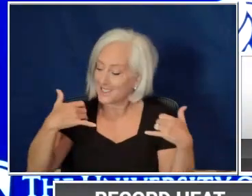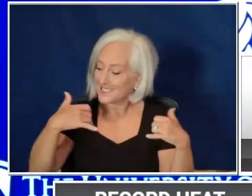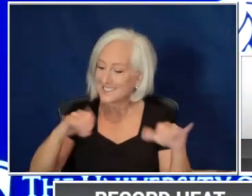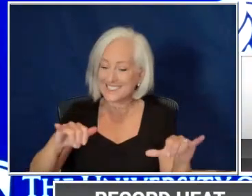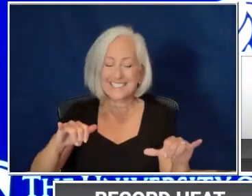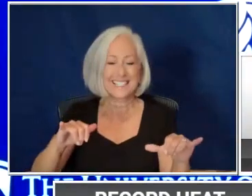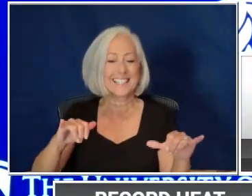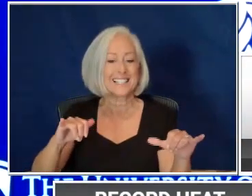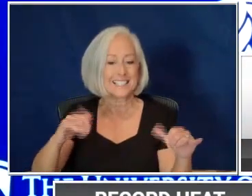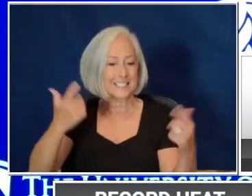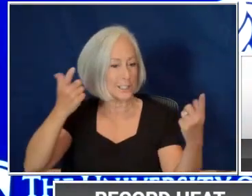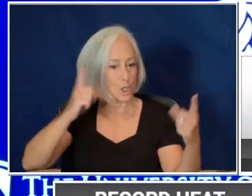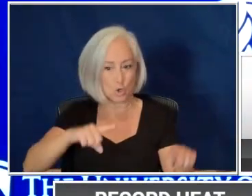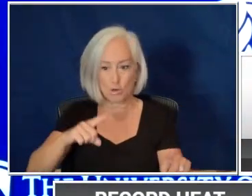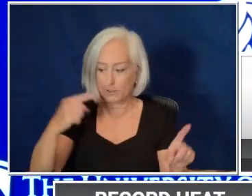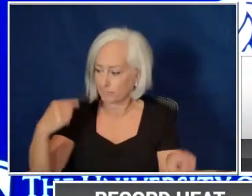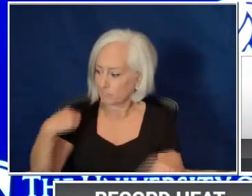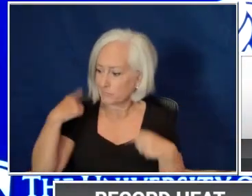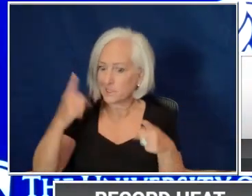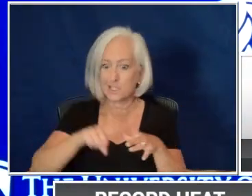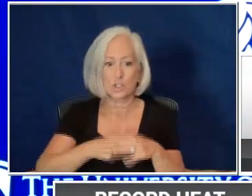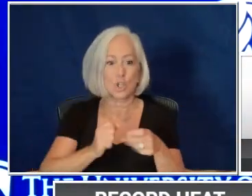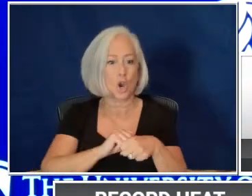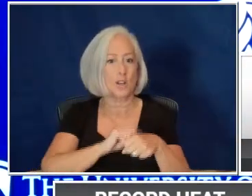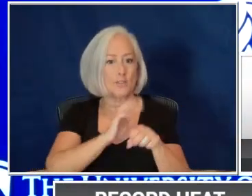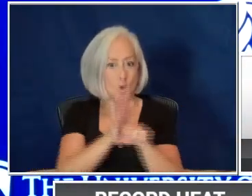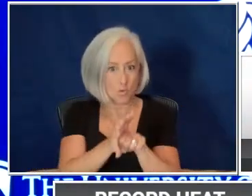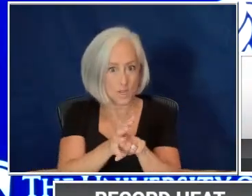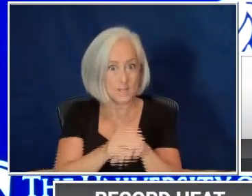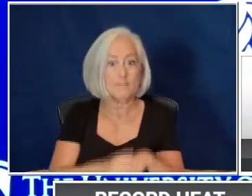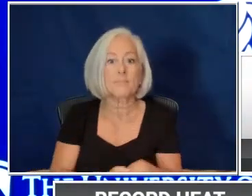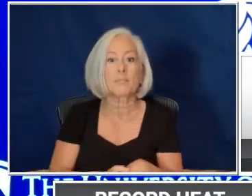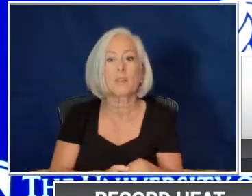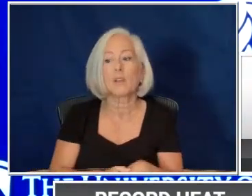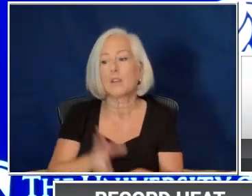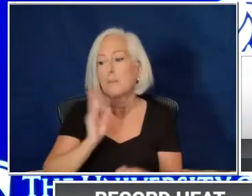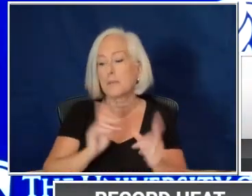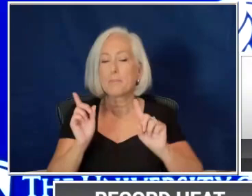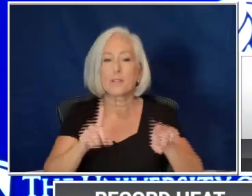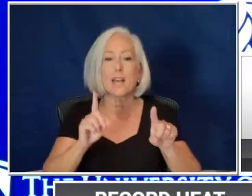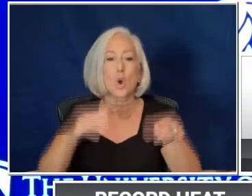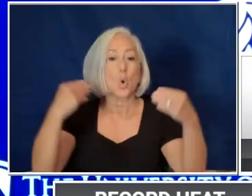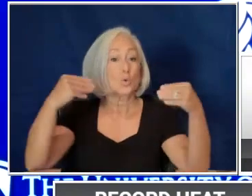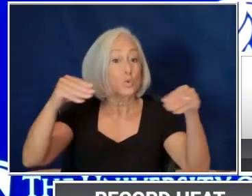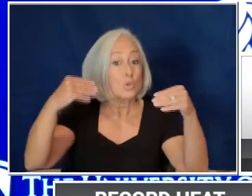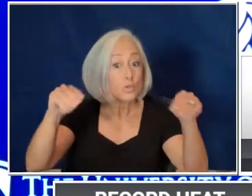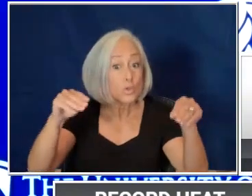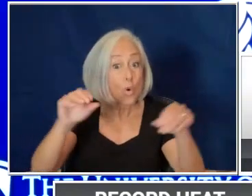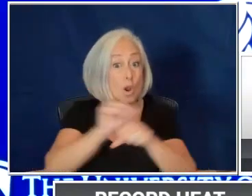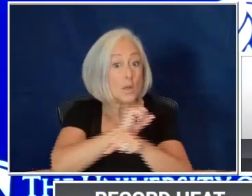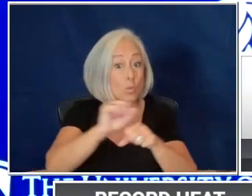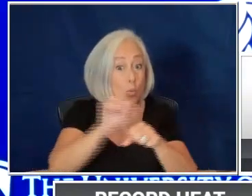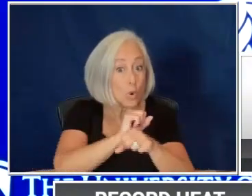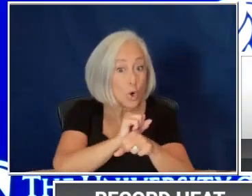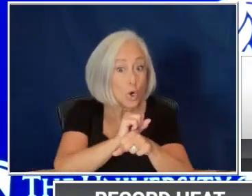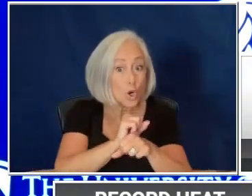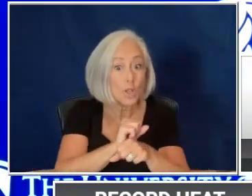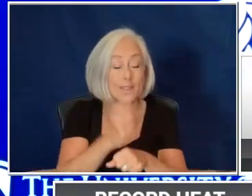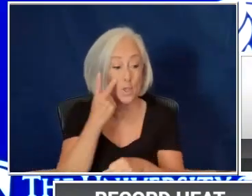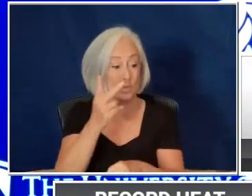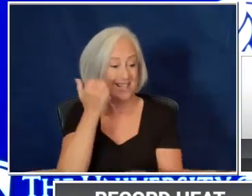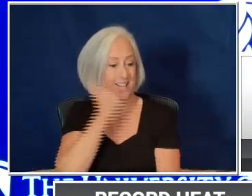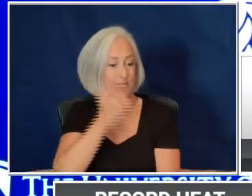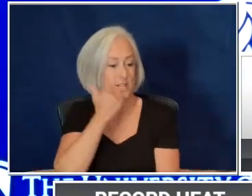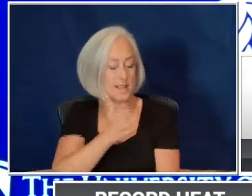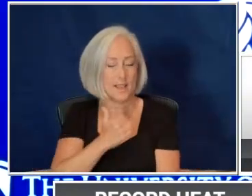Think about the people that are working at the stores that we're seeing every day and going by and paying for our goods. Think about the teachers